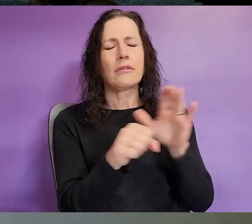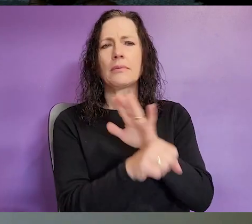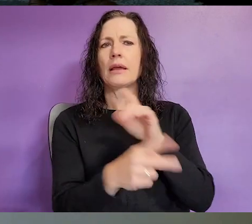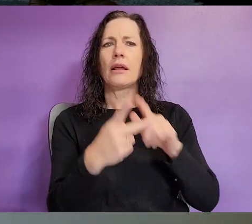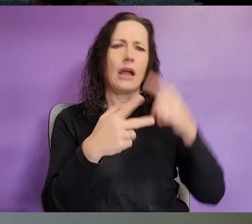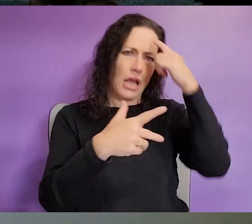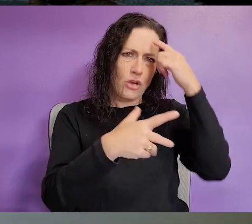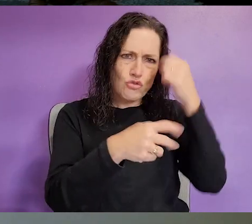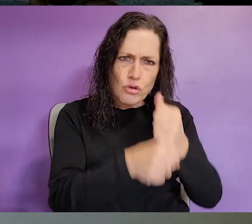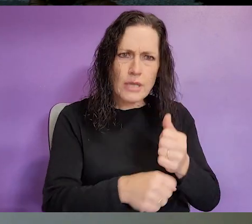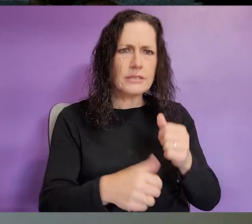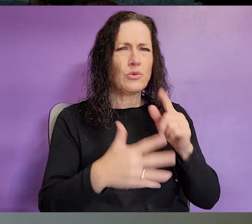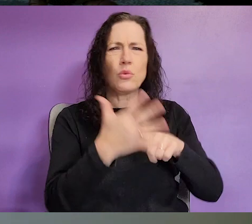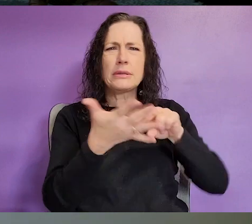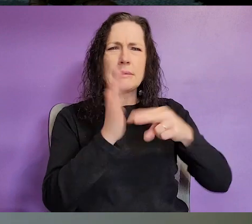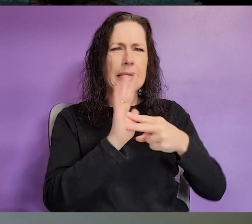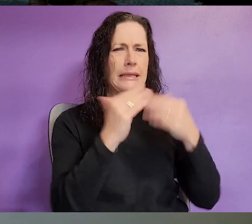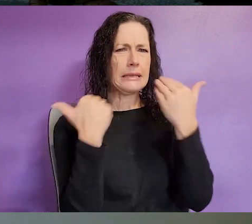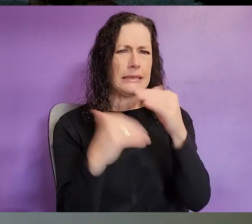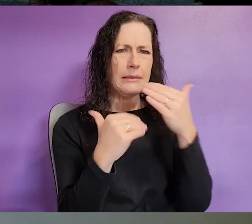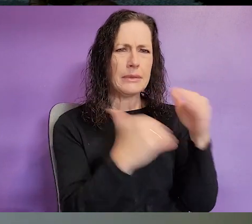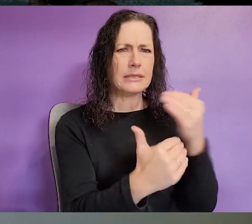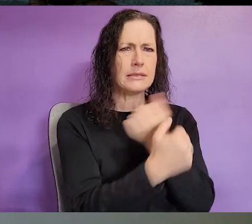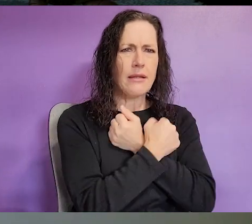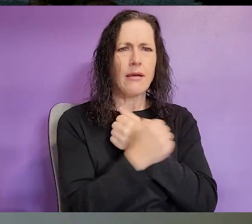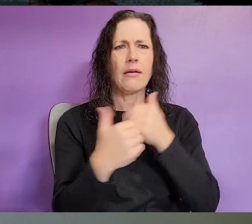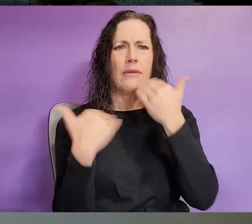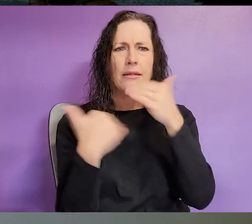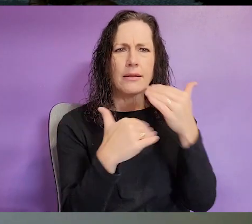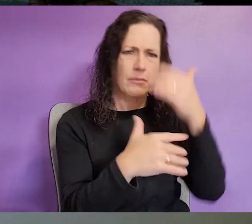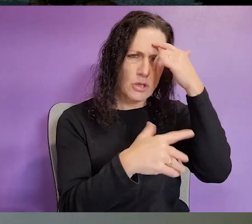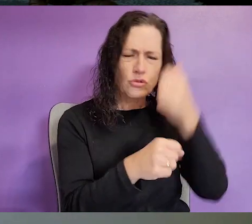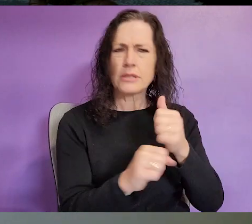and walking faithfully with God.